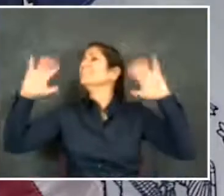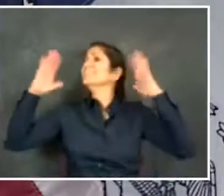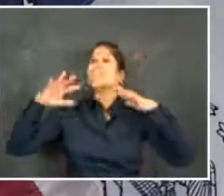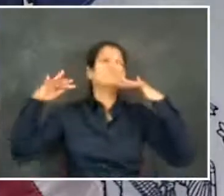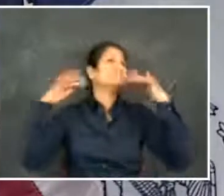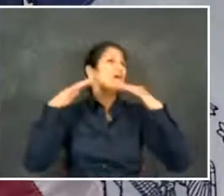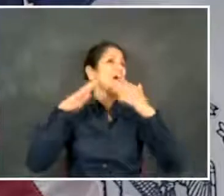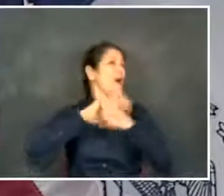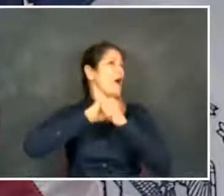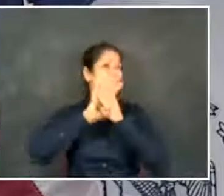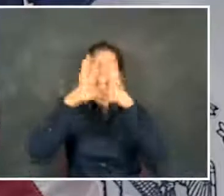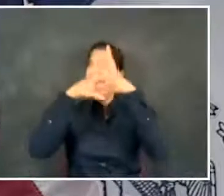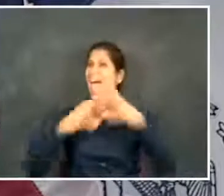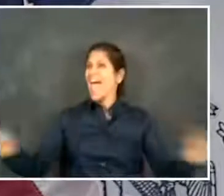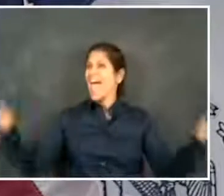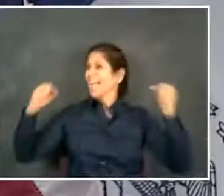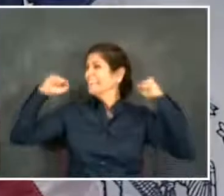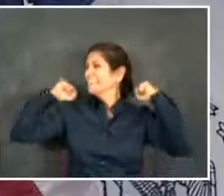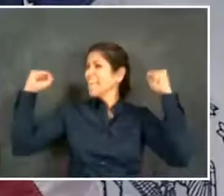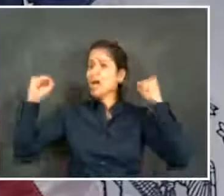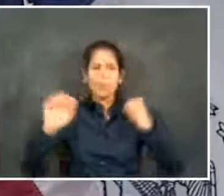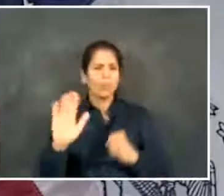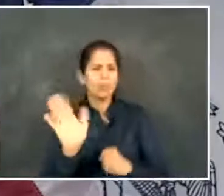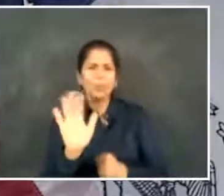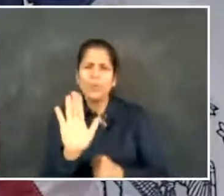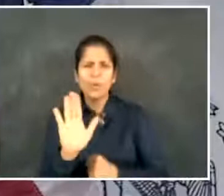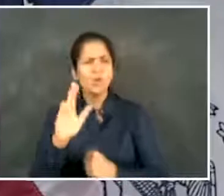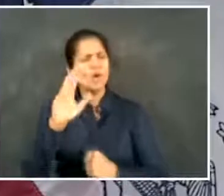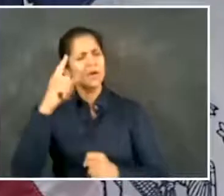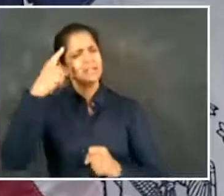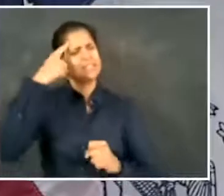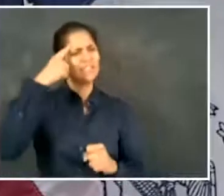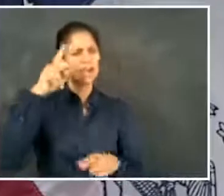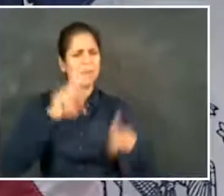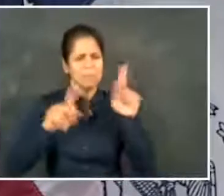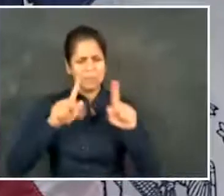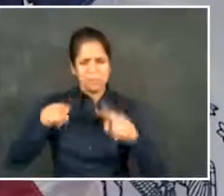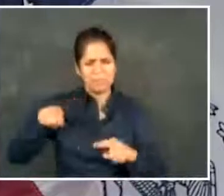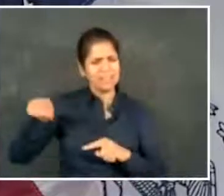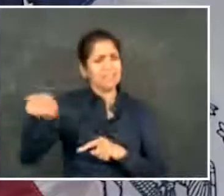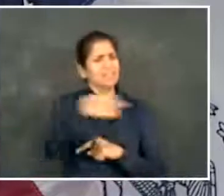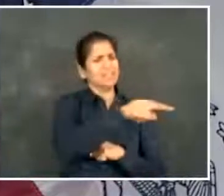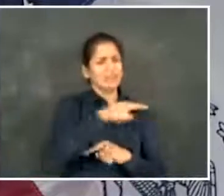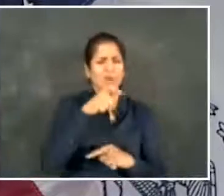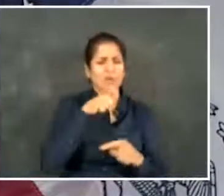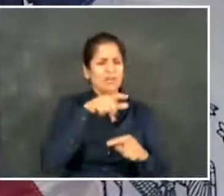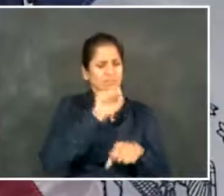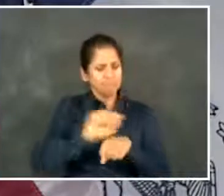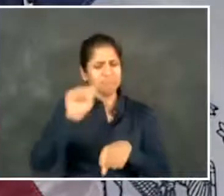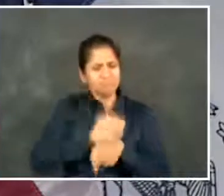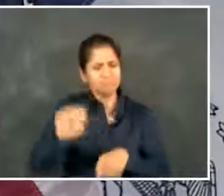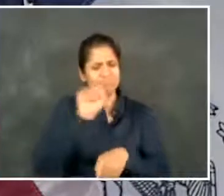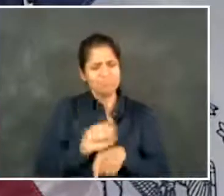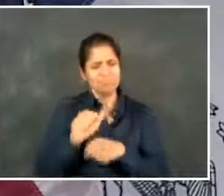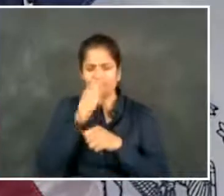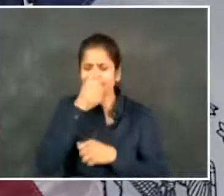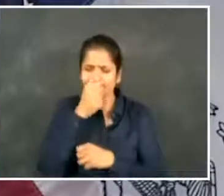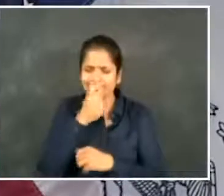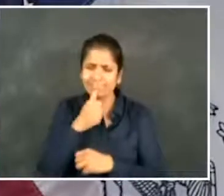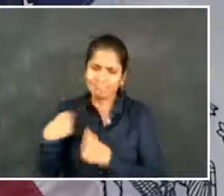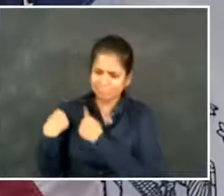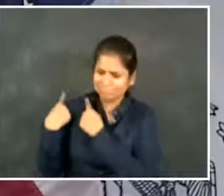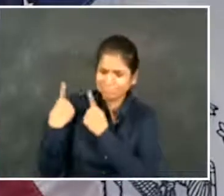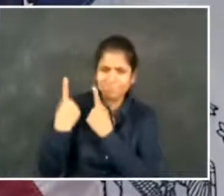We will do a lot to support their families, and we will do a lot to remember them and honor them.